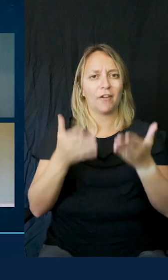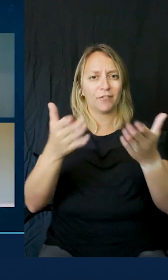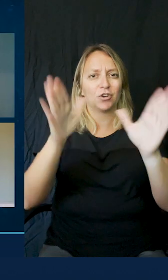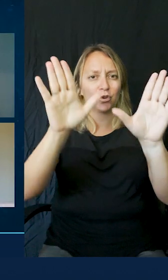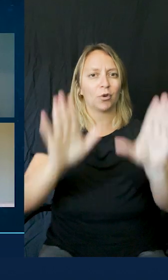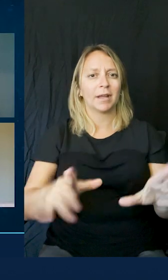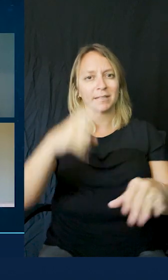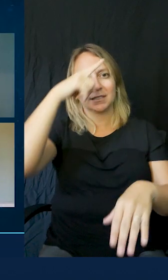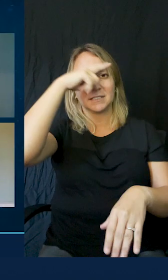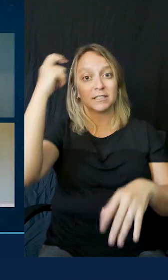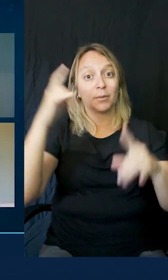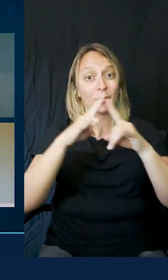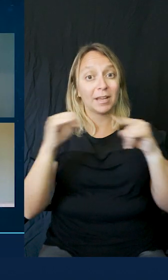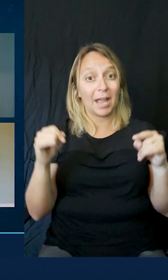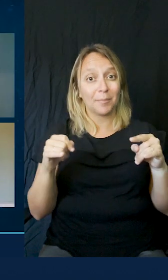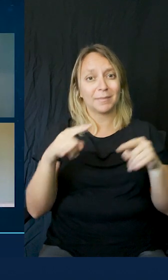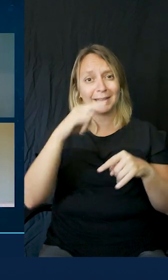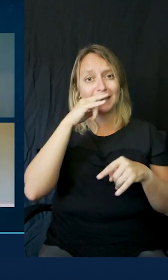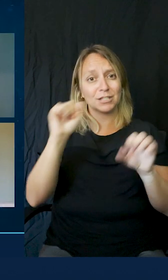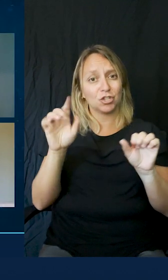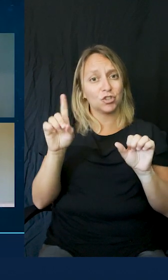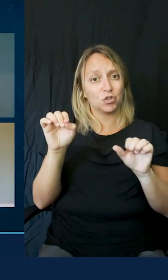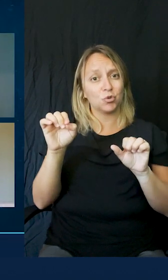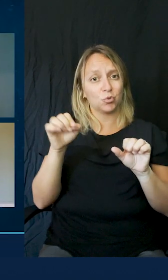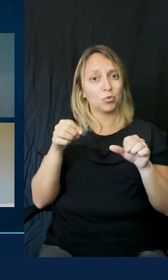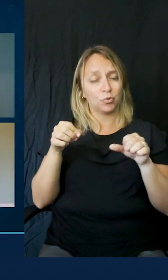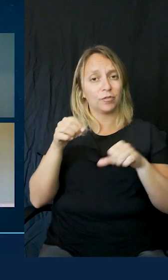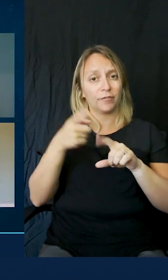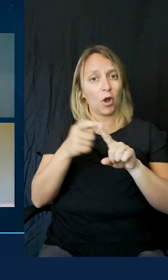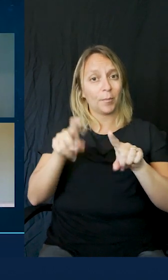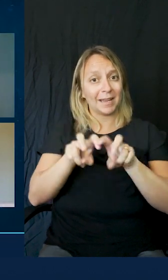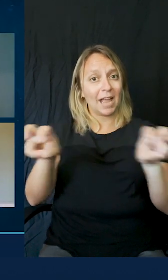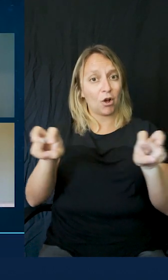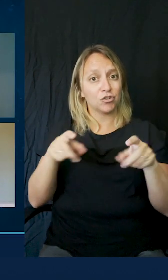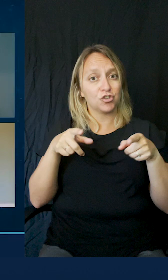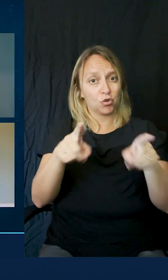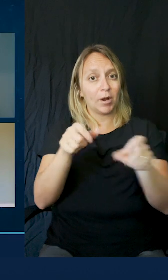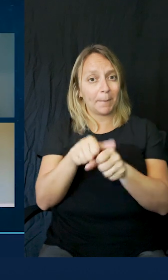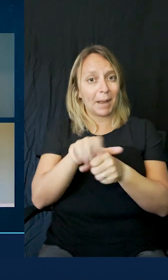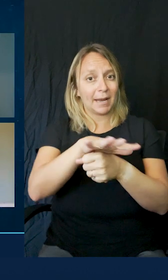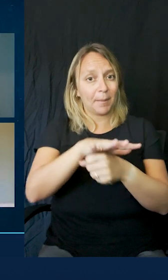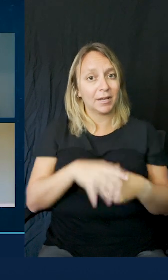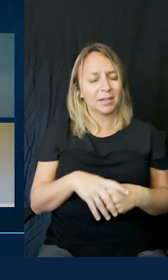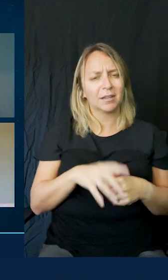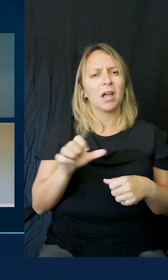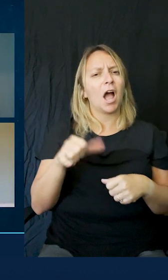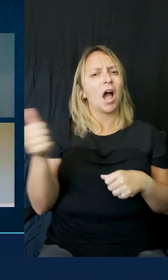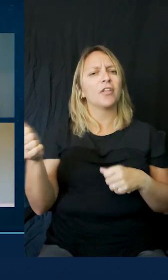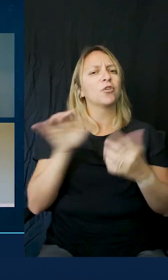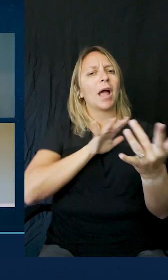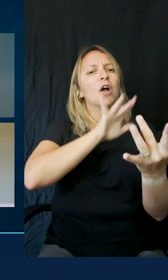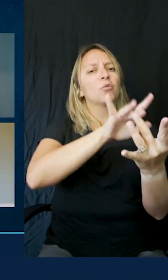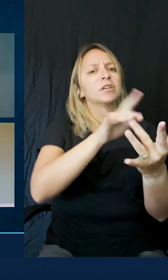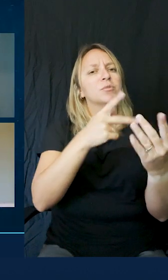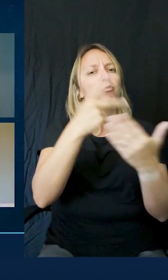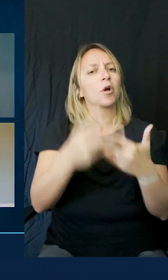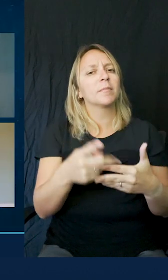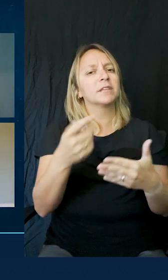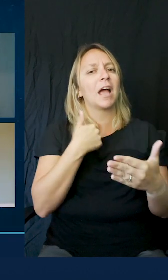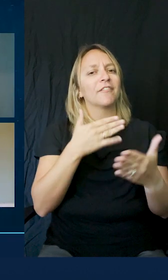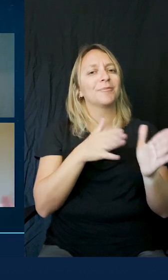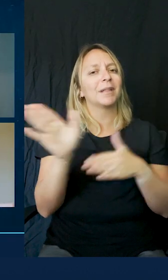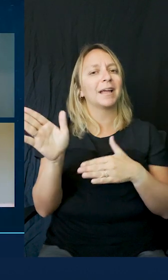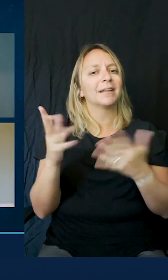for kids that they could do from their couch. What other outreach work do you all have planned? Well,